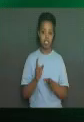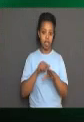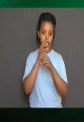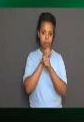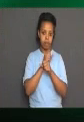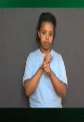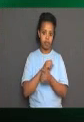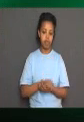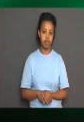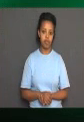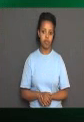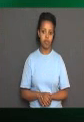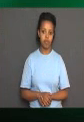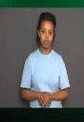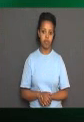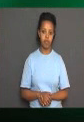Time's up.